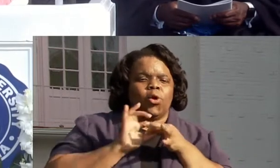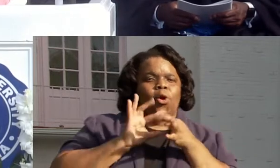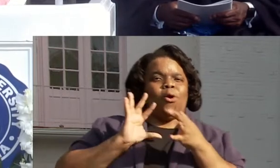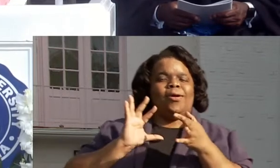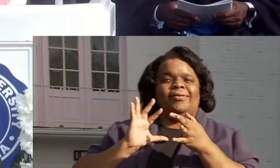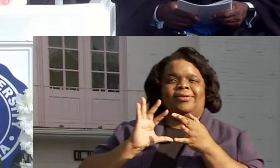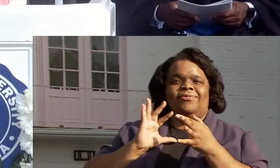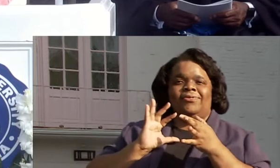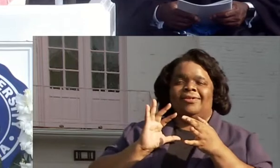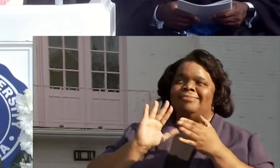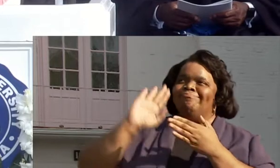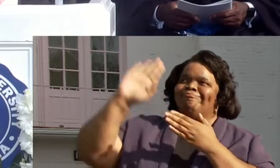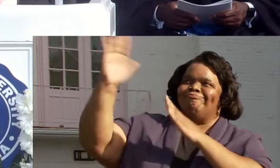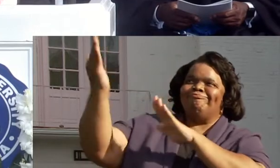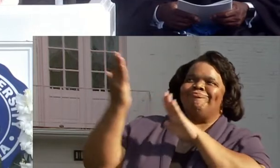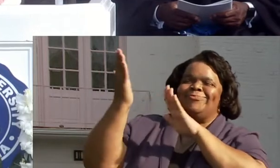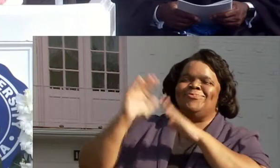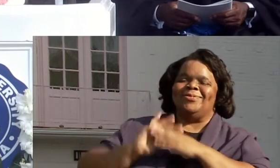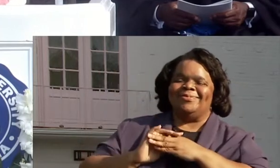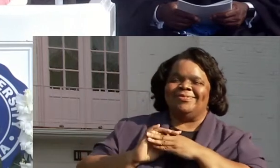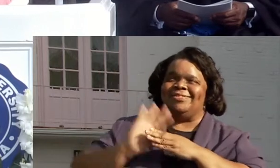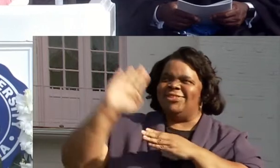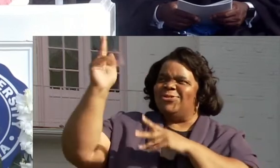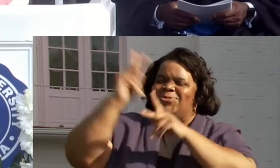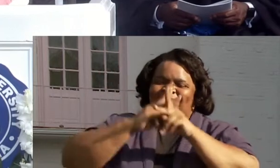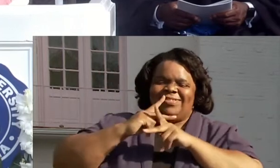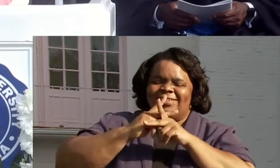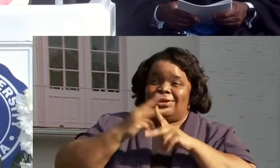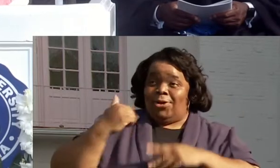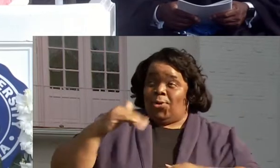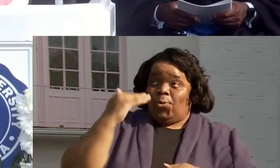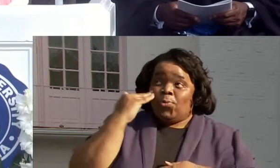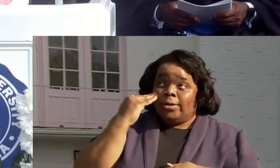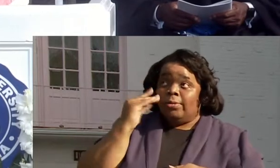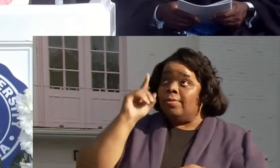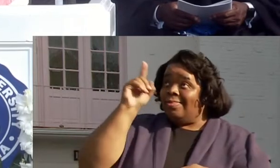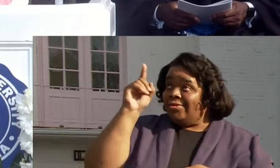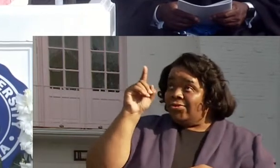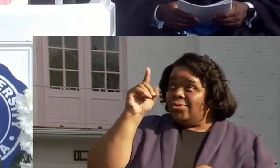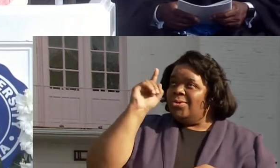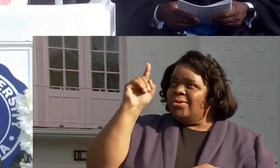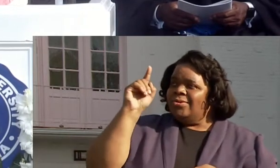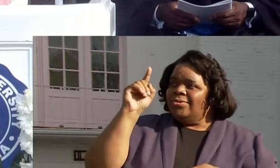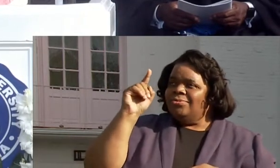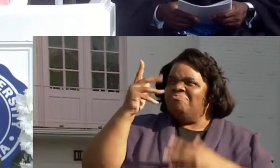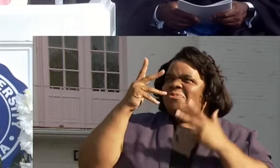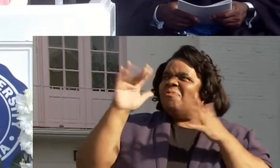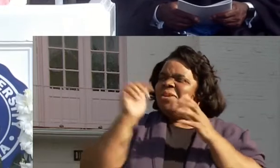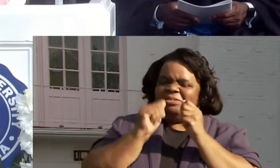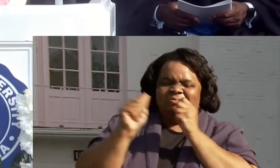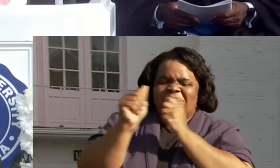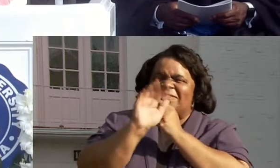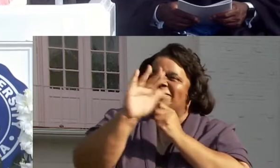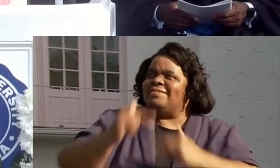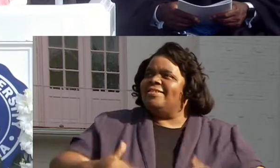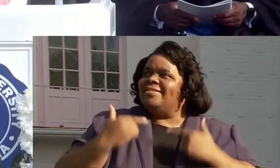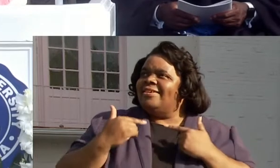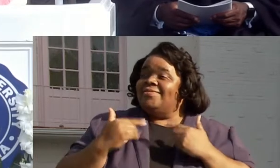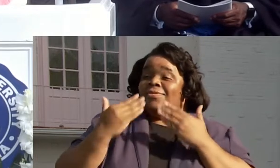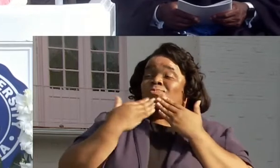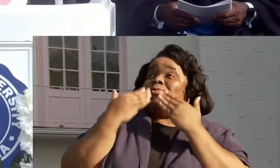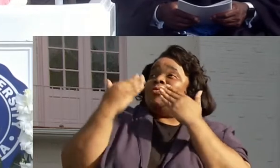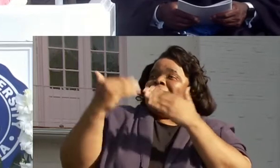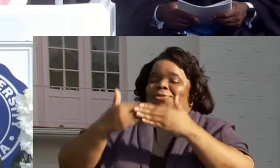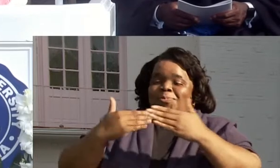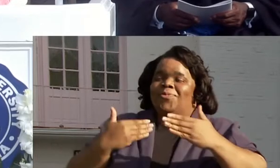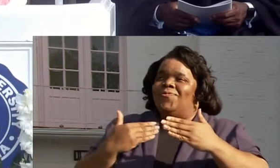children straight into your tender care because we know that you have already destined them. We thank you in advance for